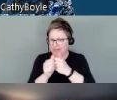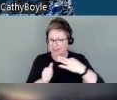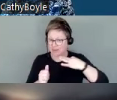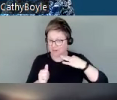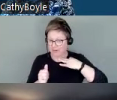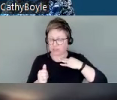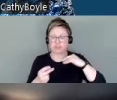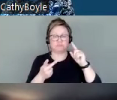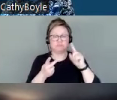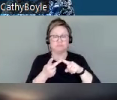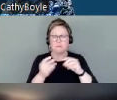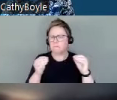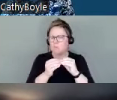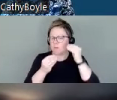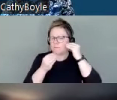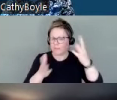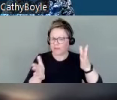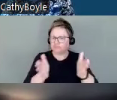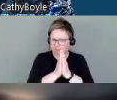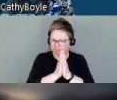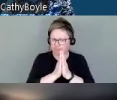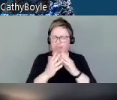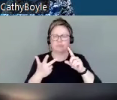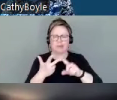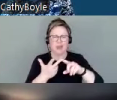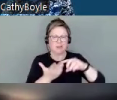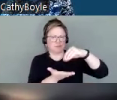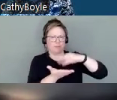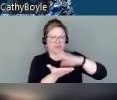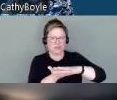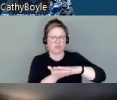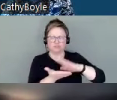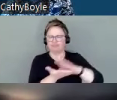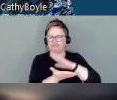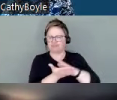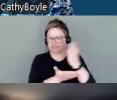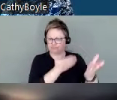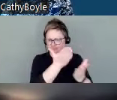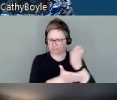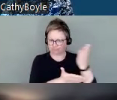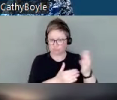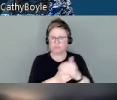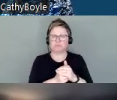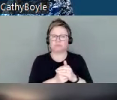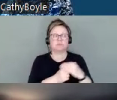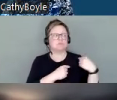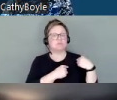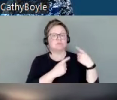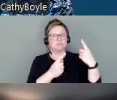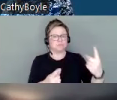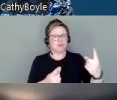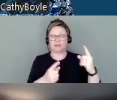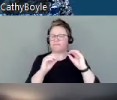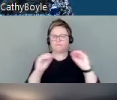supply additional information, and provide documentation. Up until now, they have not asked you for proof. Now they will.